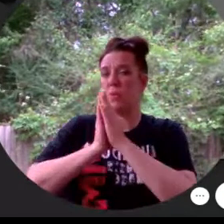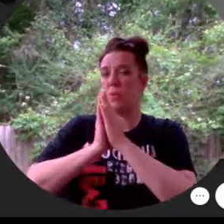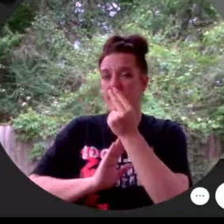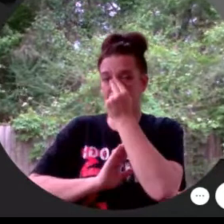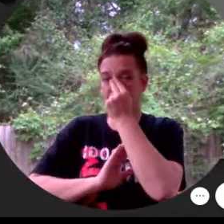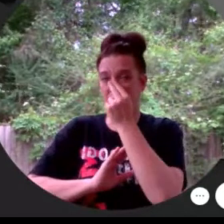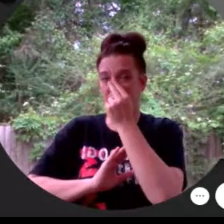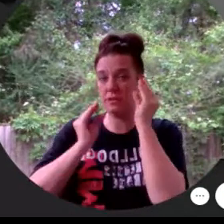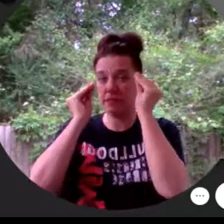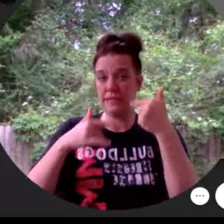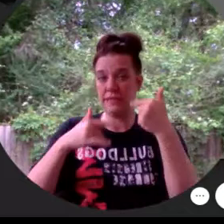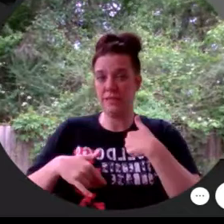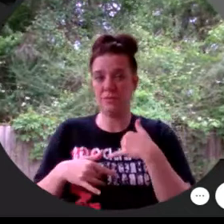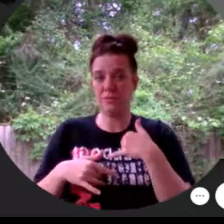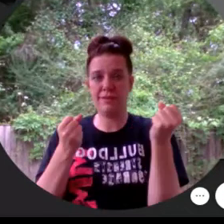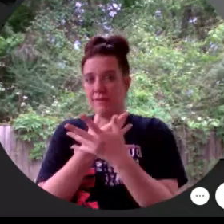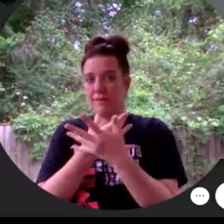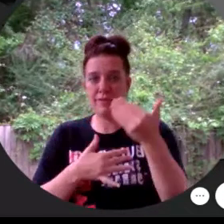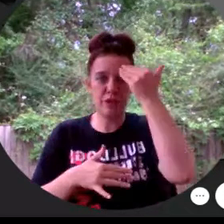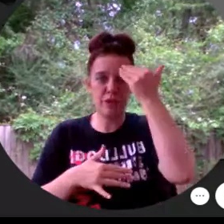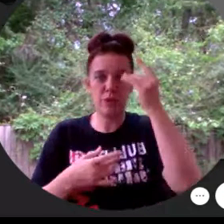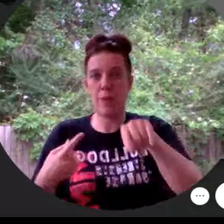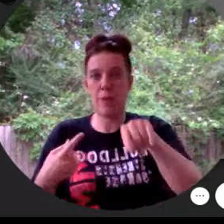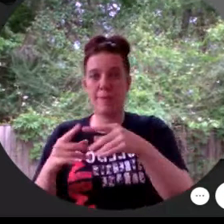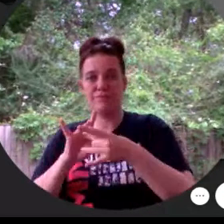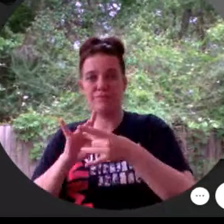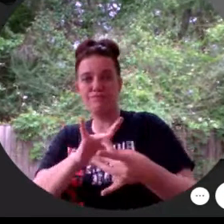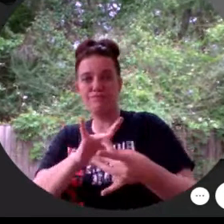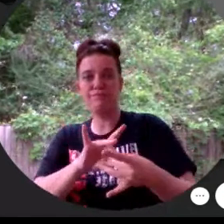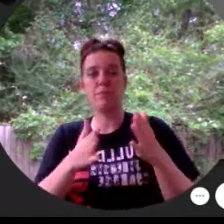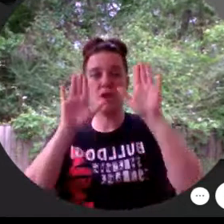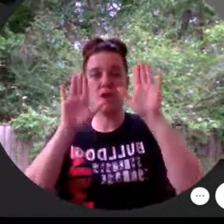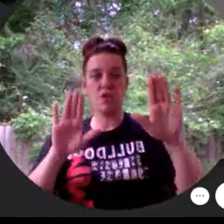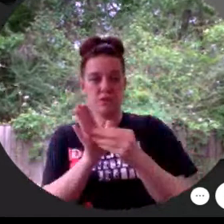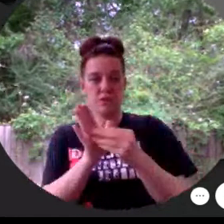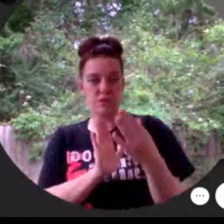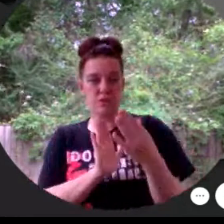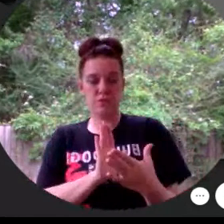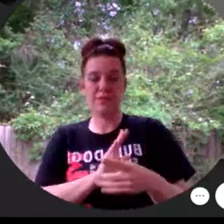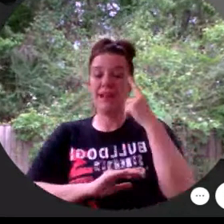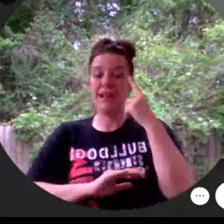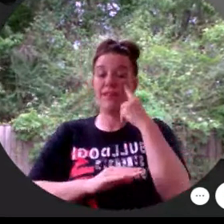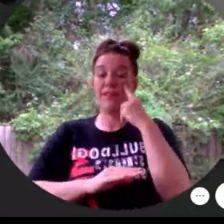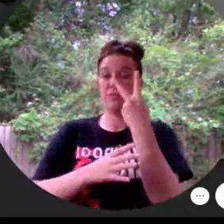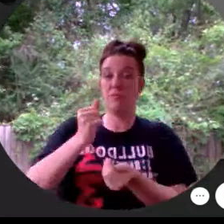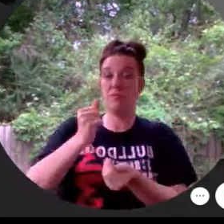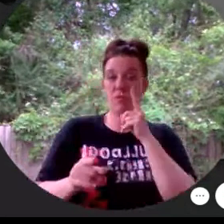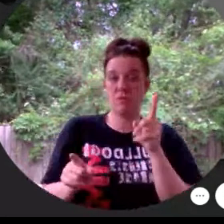everything he knew about being a great student, and I think we'd both agree